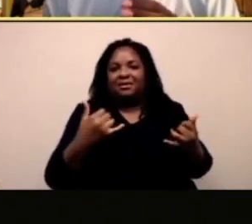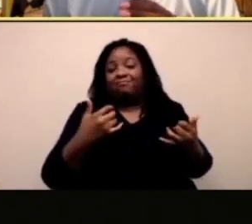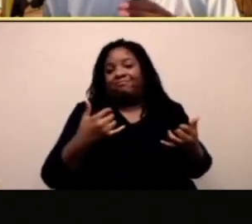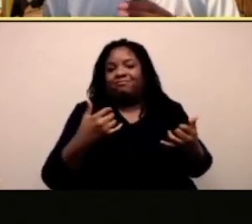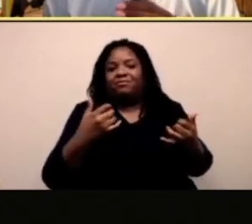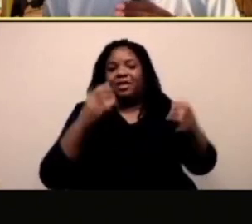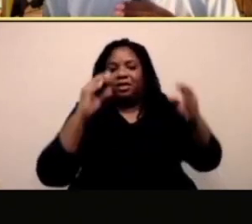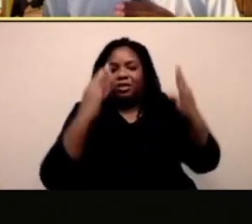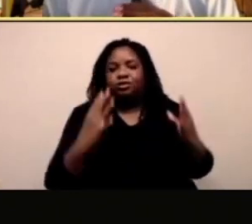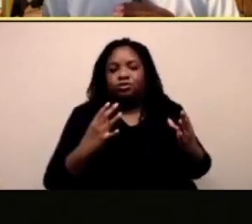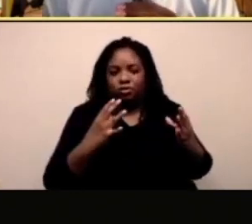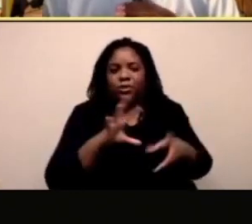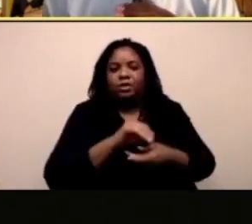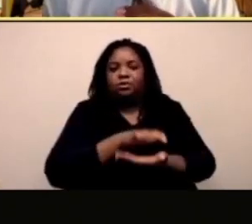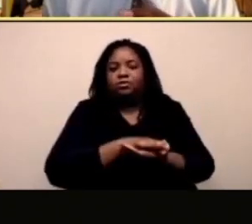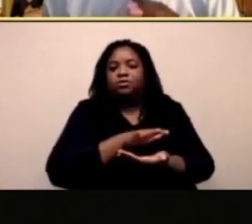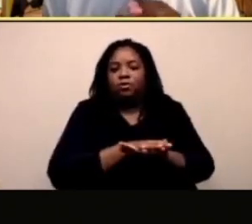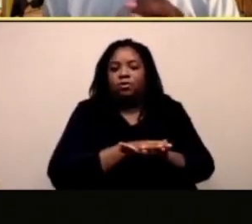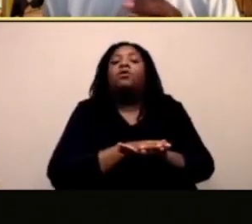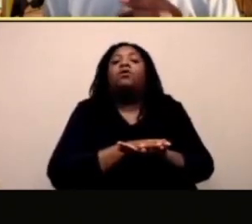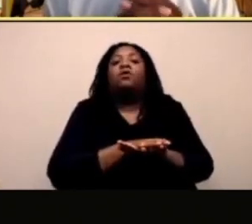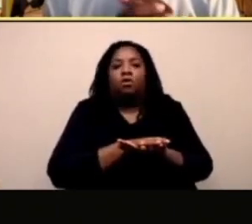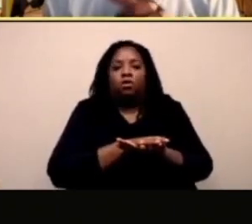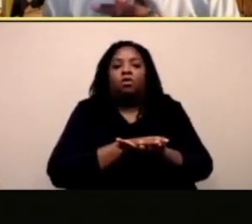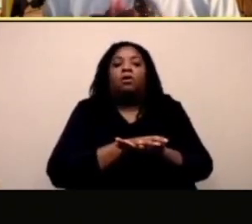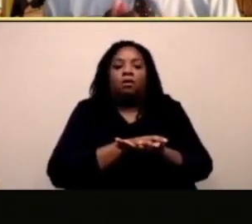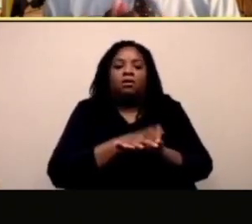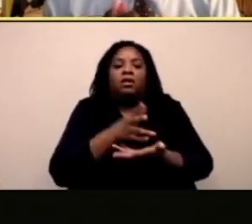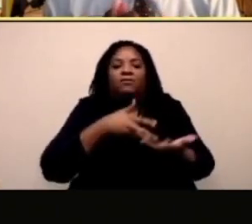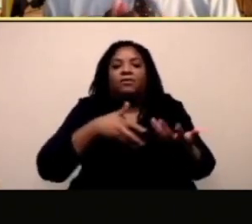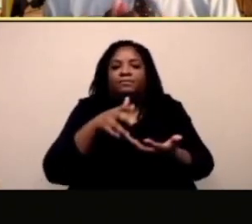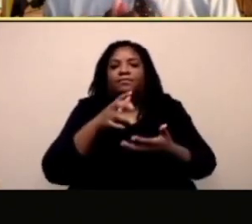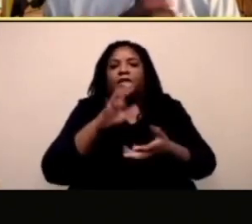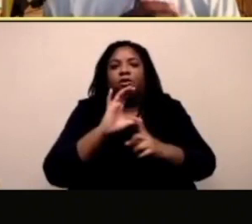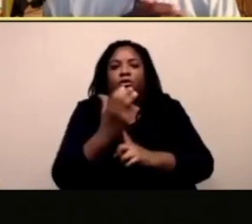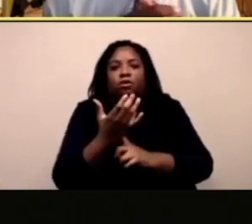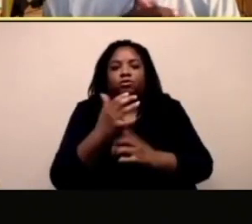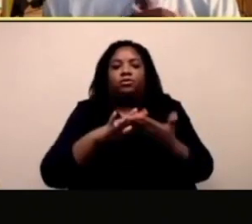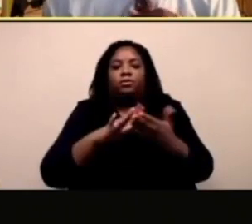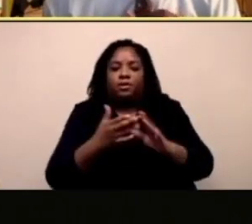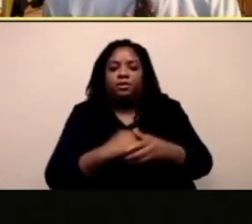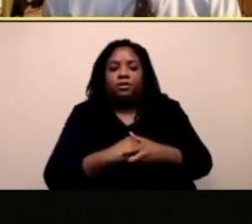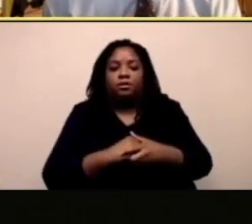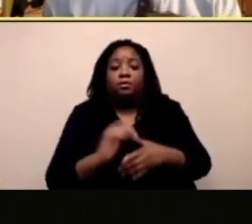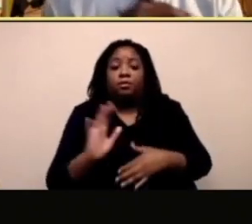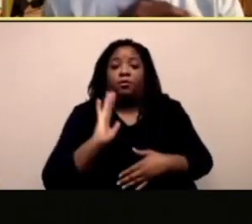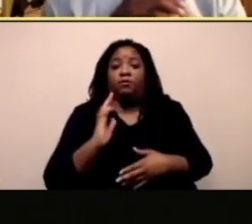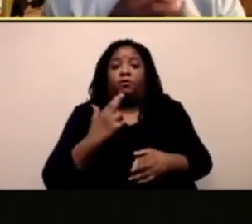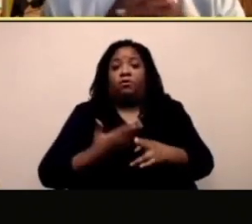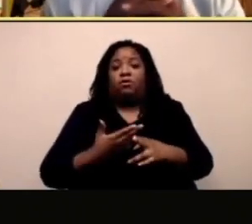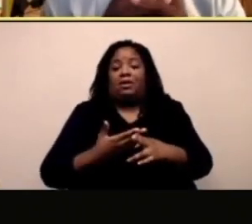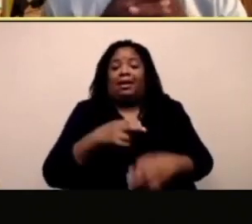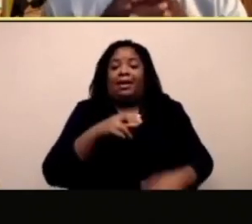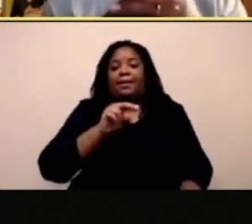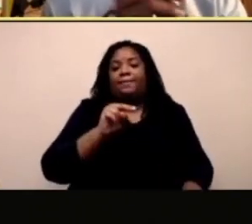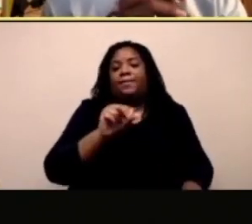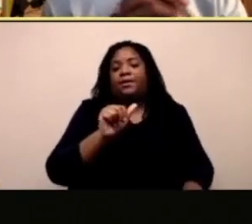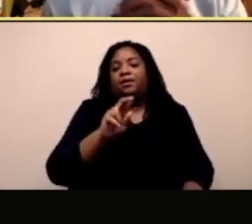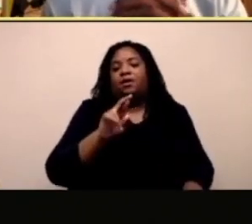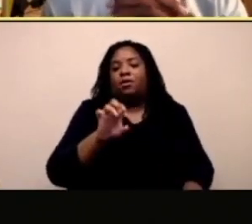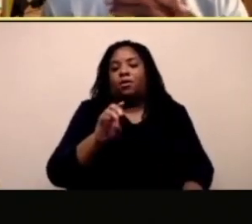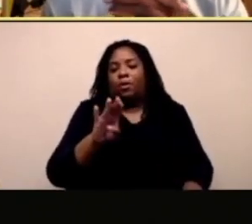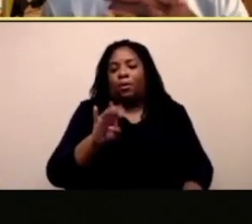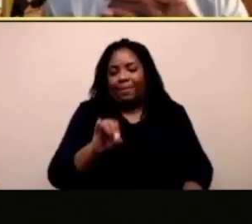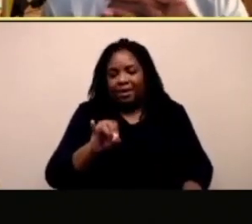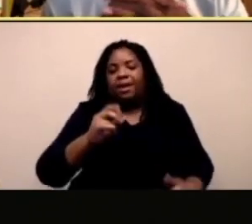in the School of Intercultural Computing, previously known as the Nairobi Project. In the